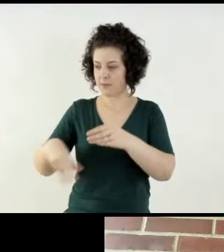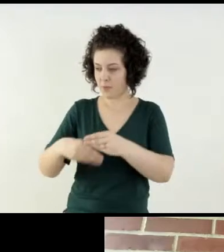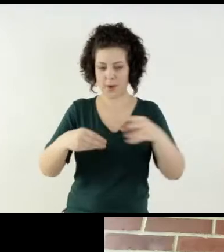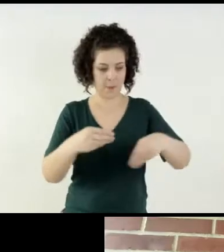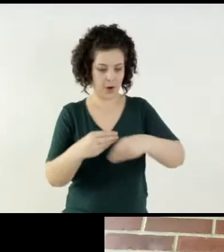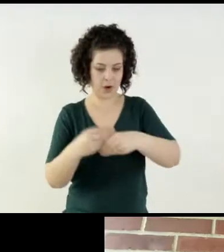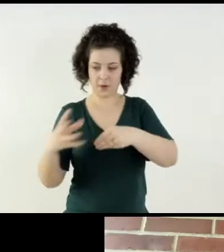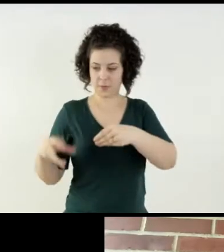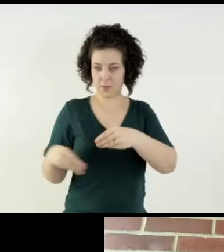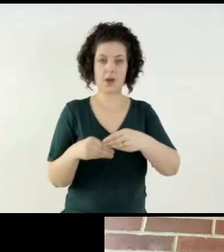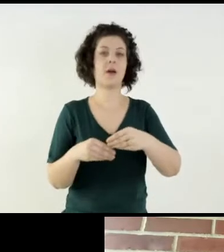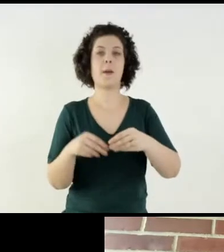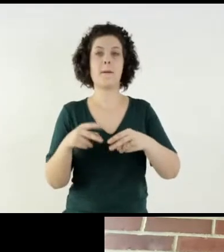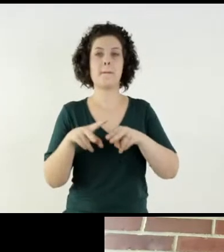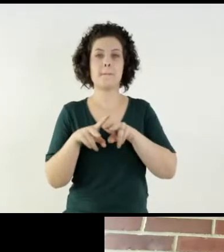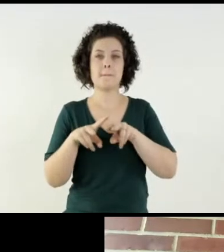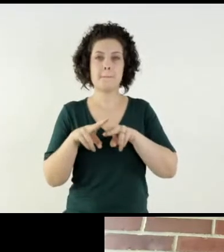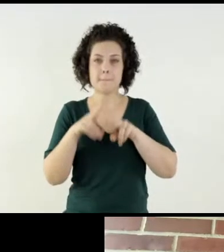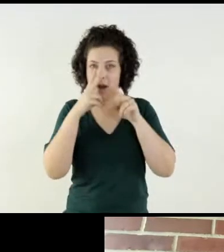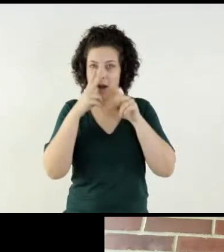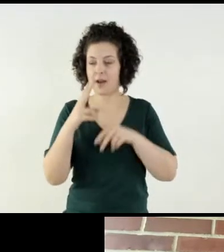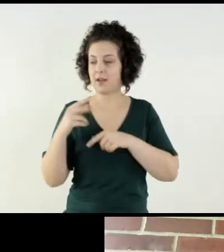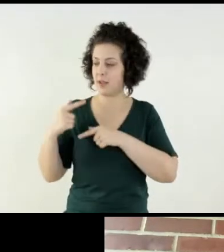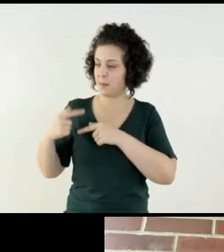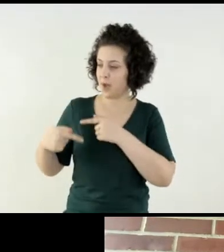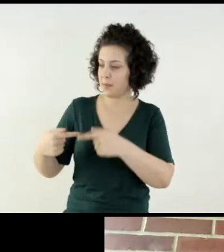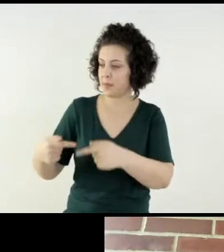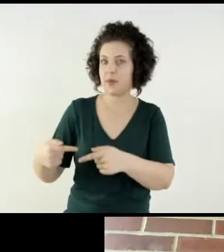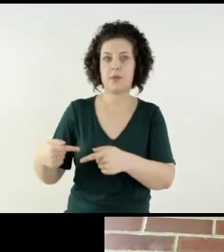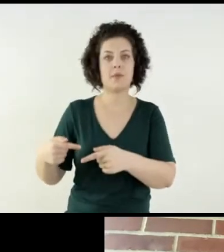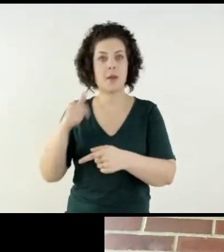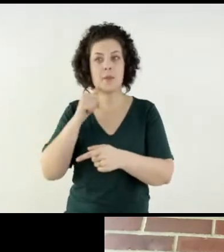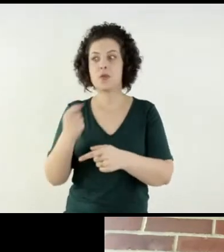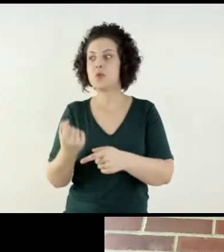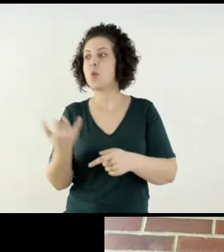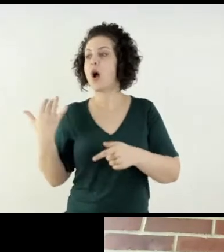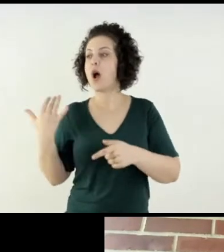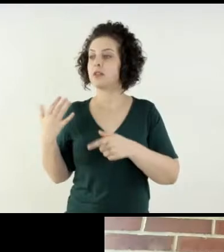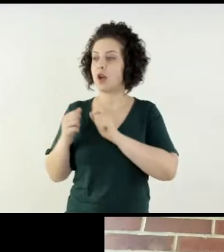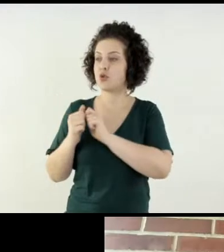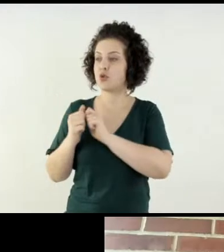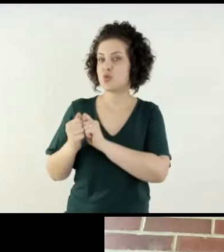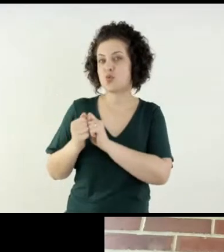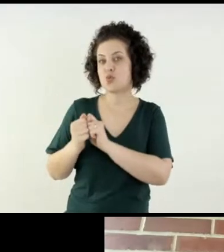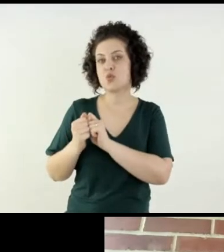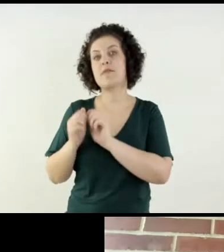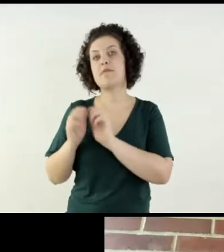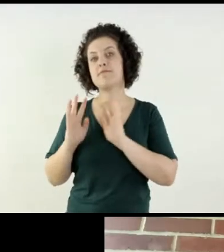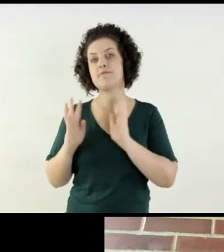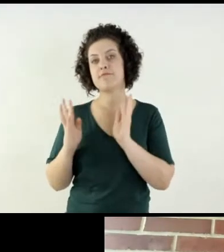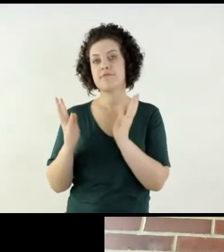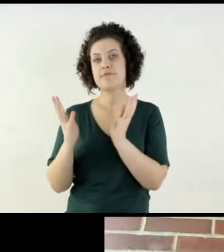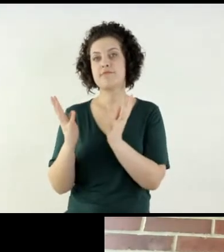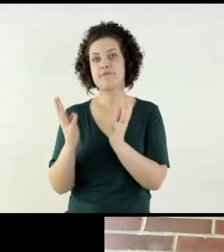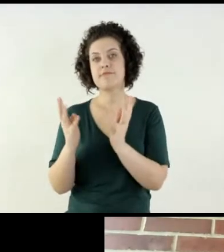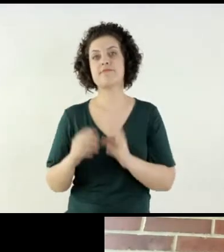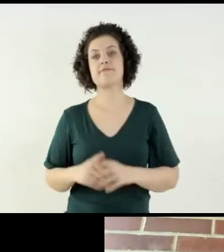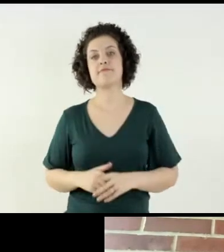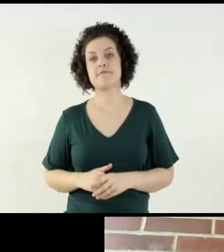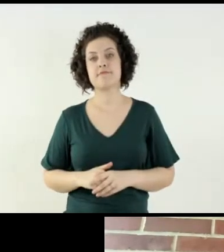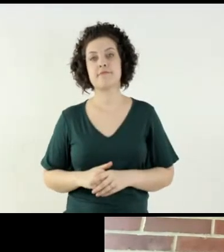women by bringing together or assembling and also recontextualizing material from